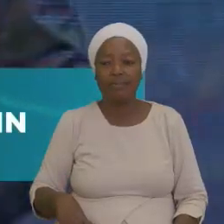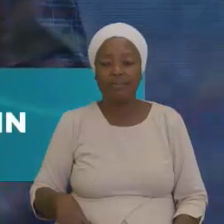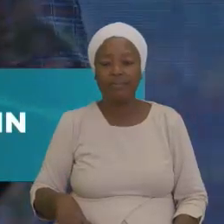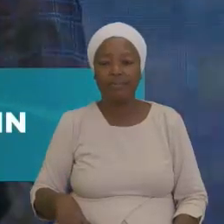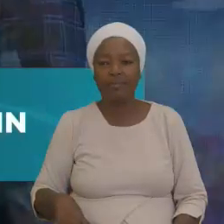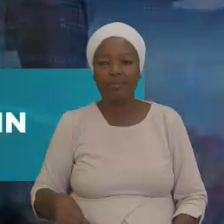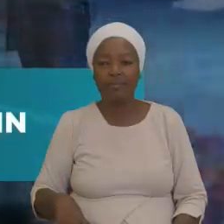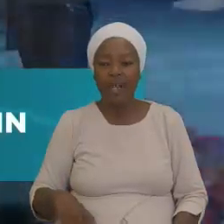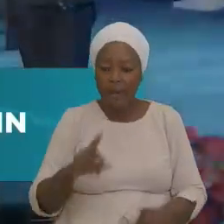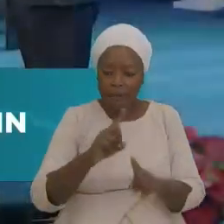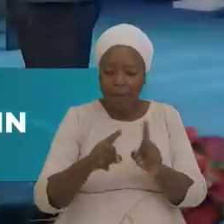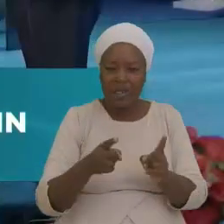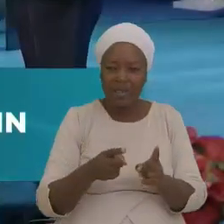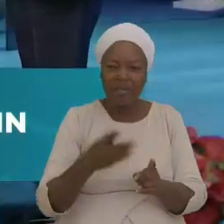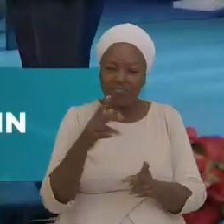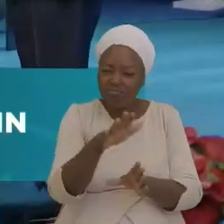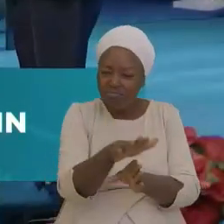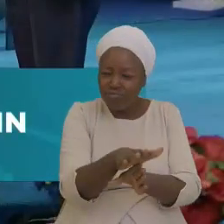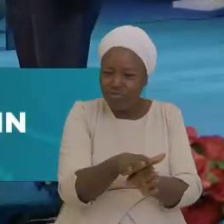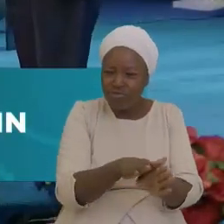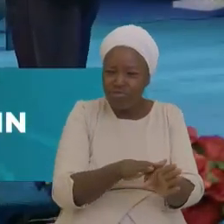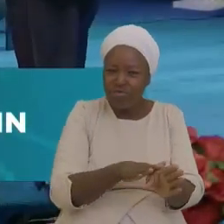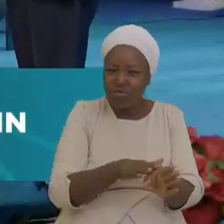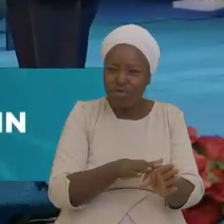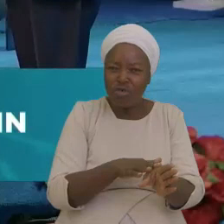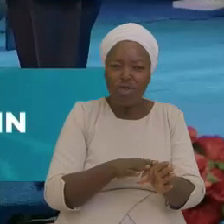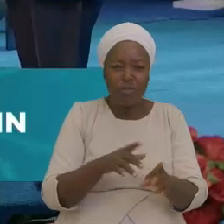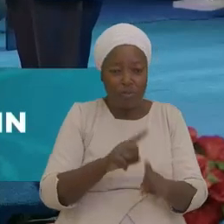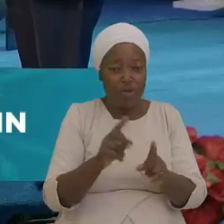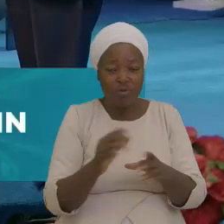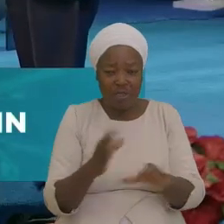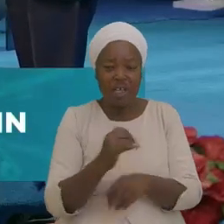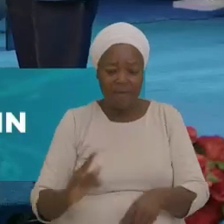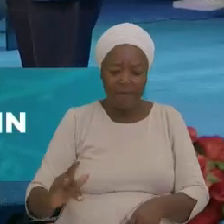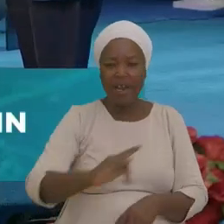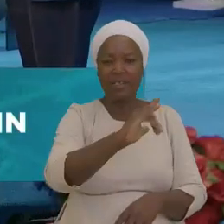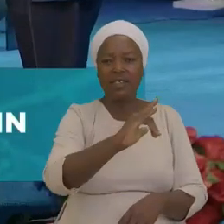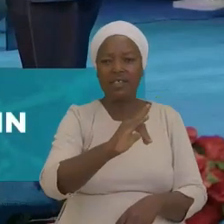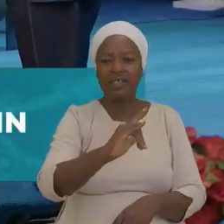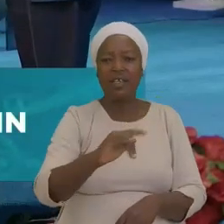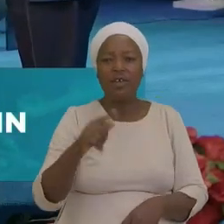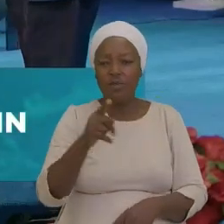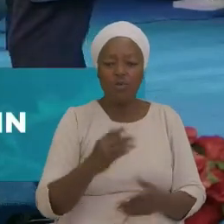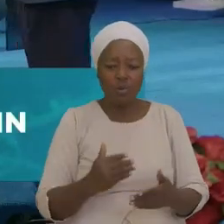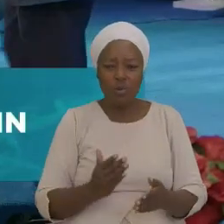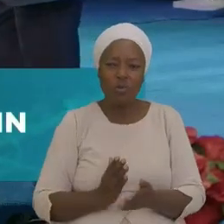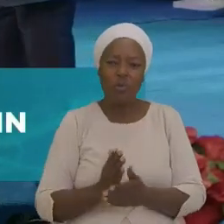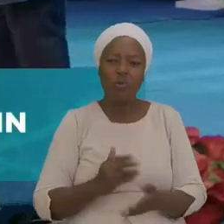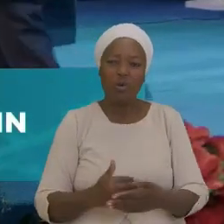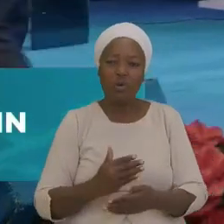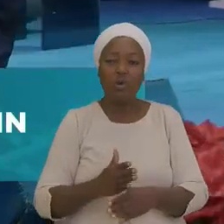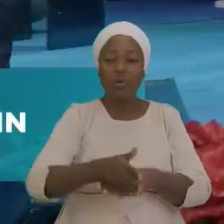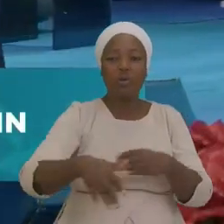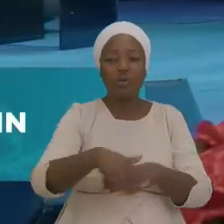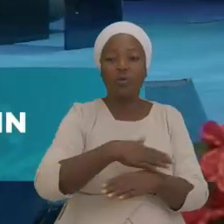But they are slow. You take a flight. You cross over mountains.